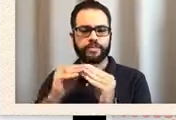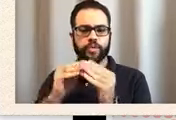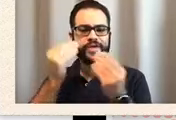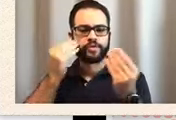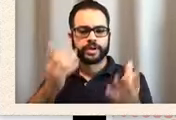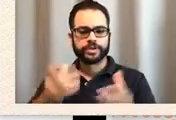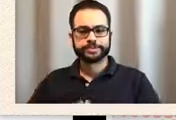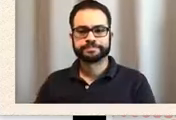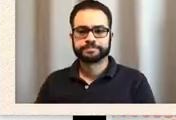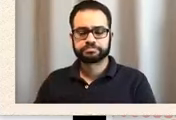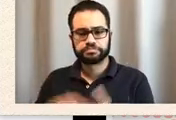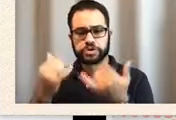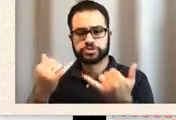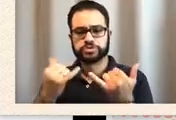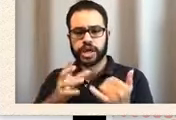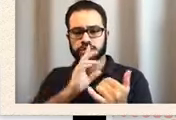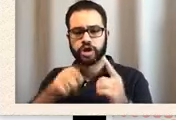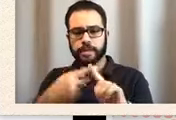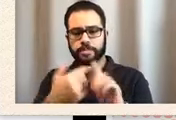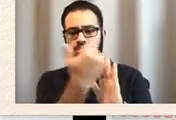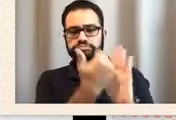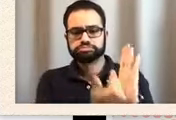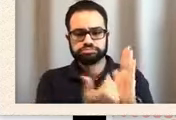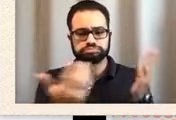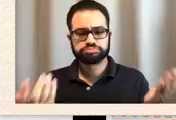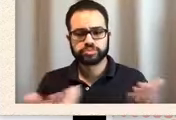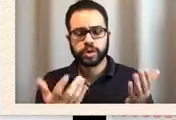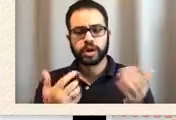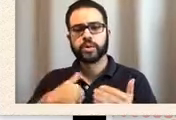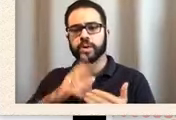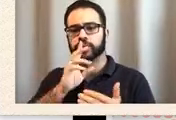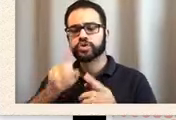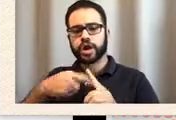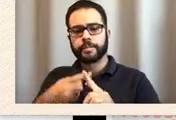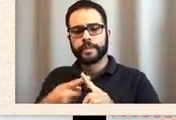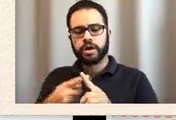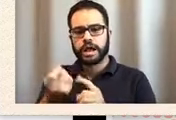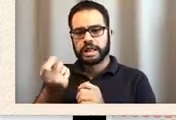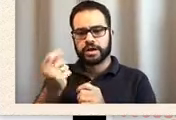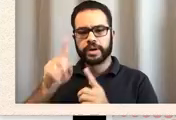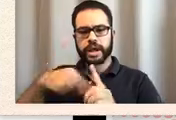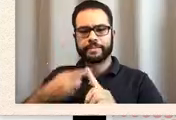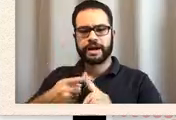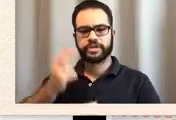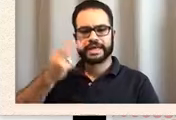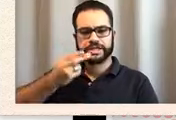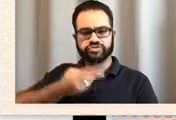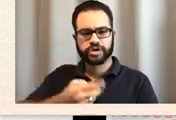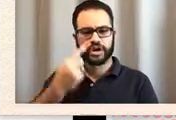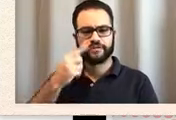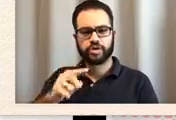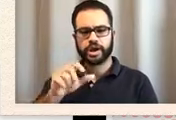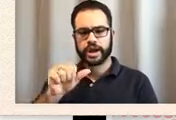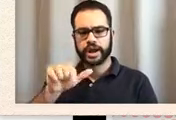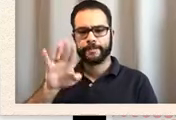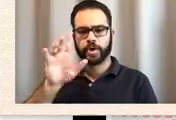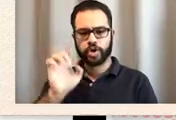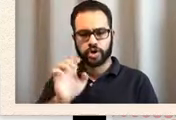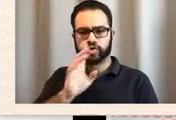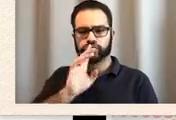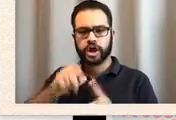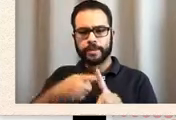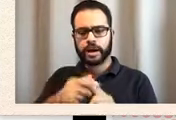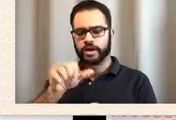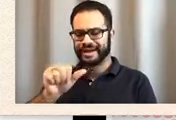on today's topic on Able accounts? We're going to discuss just a little bit of the history of Able and talk about the Able Act.